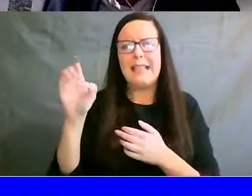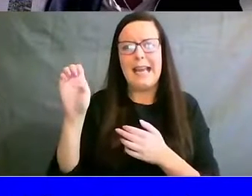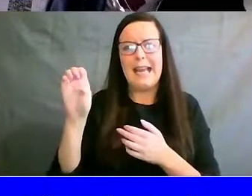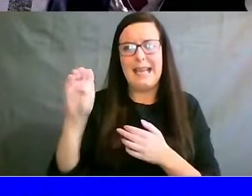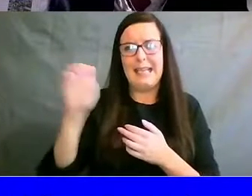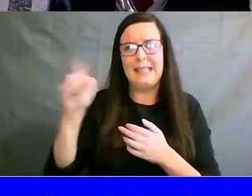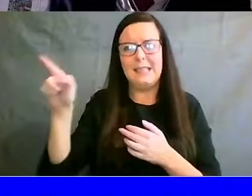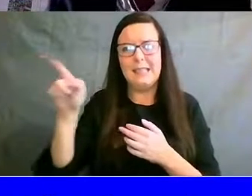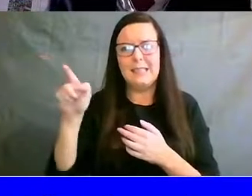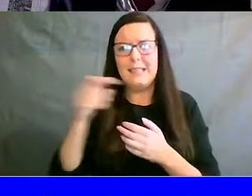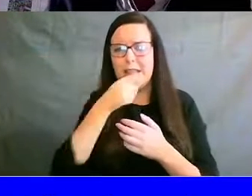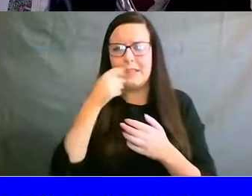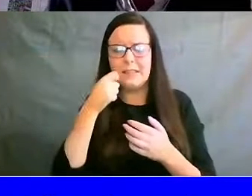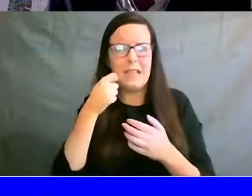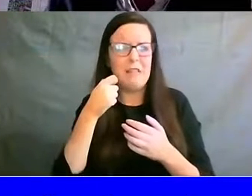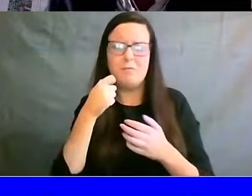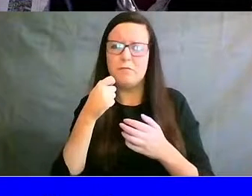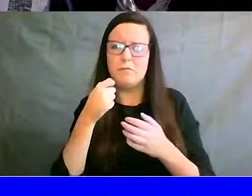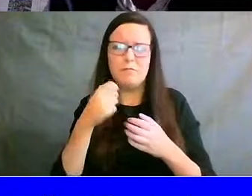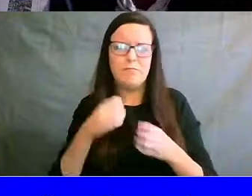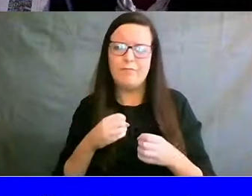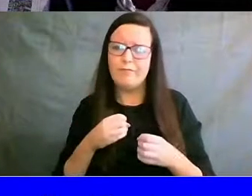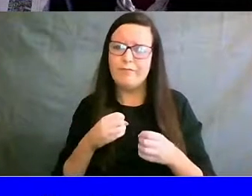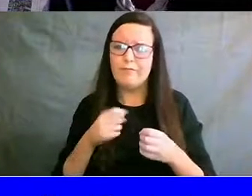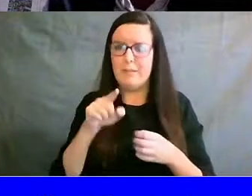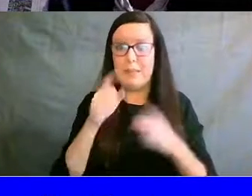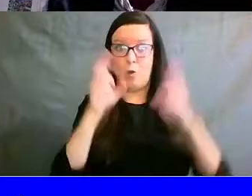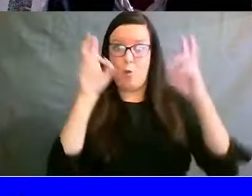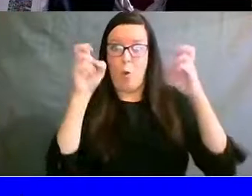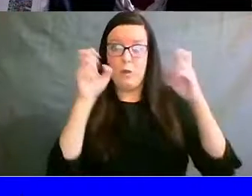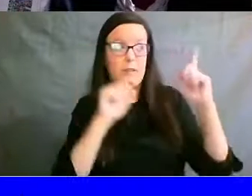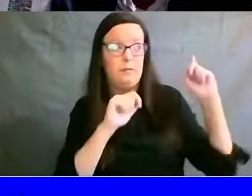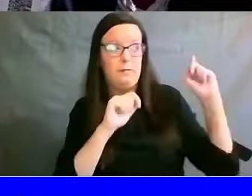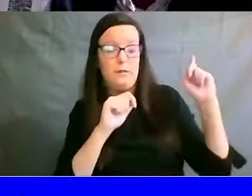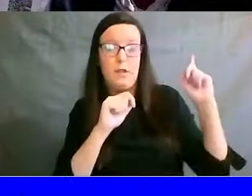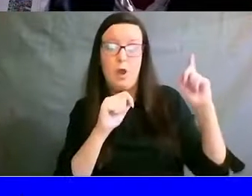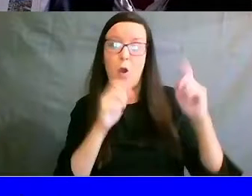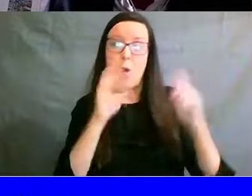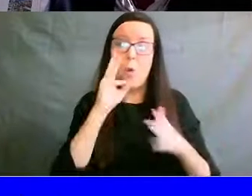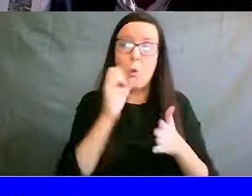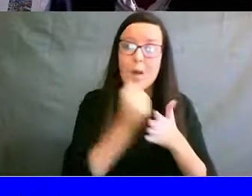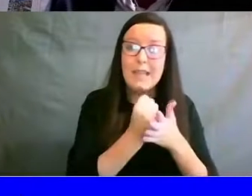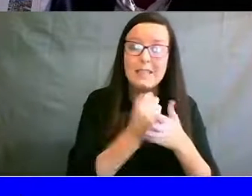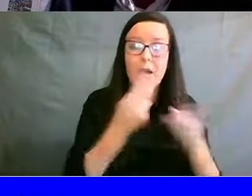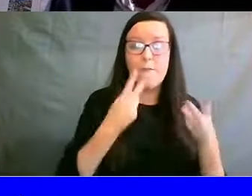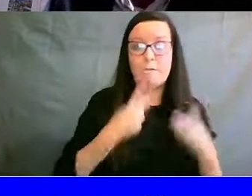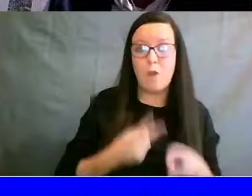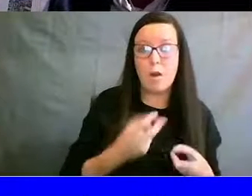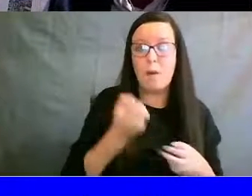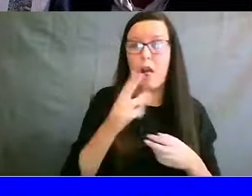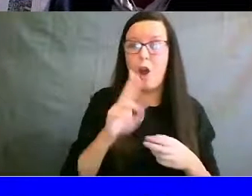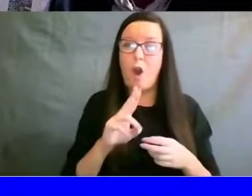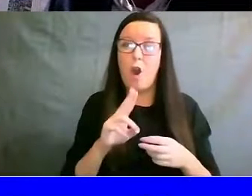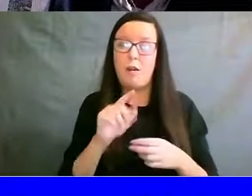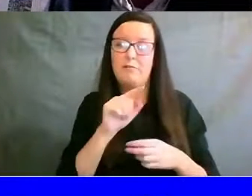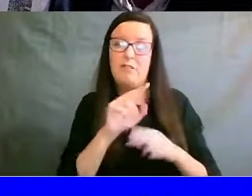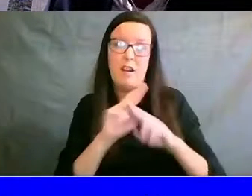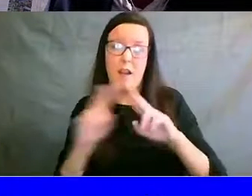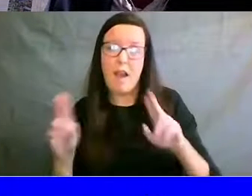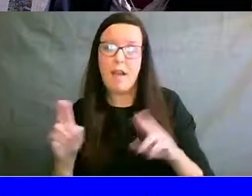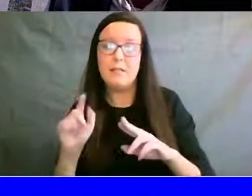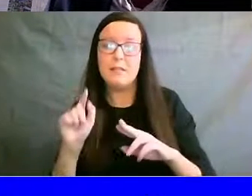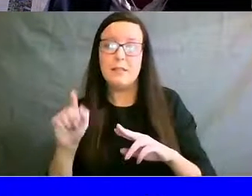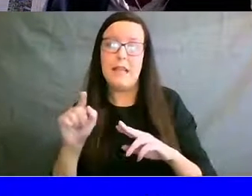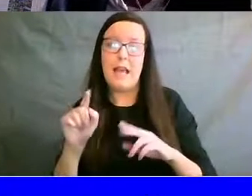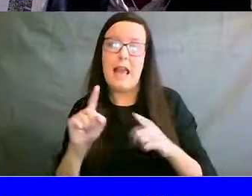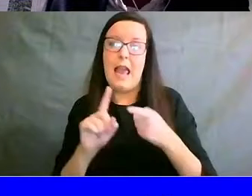to access these supports. And you can see the quote here. A witness was either vulnerable or he or she was not. The offence was only relevant to the extent that